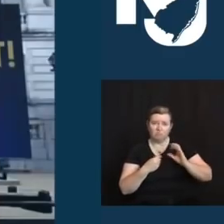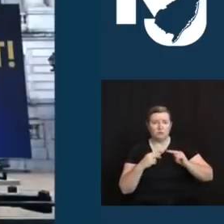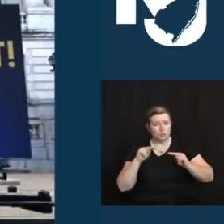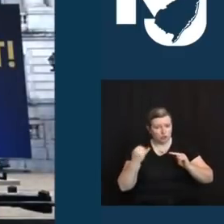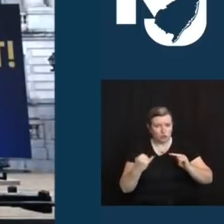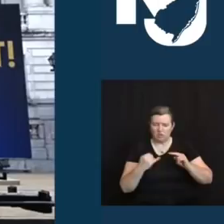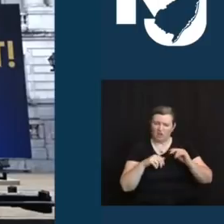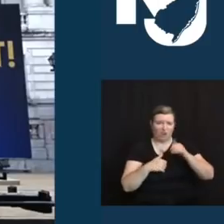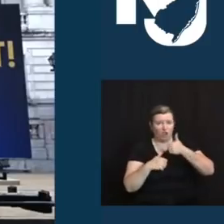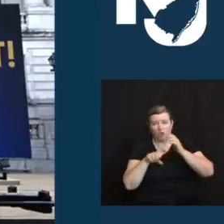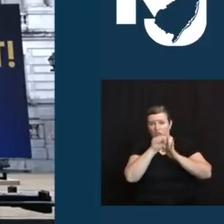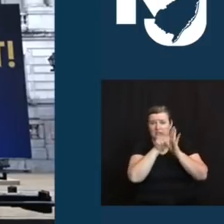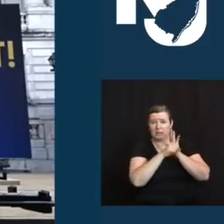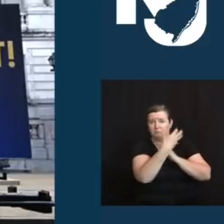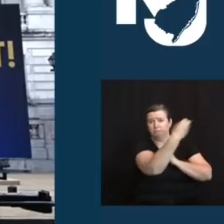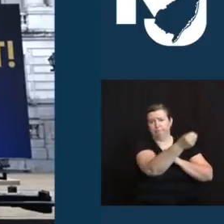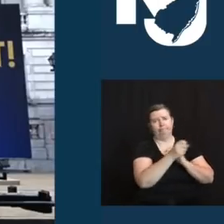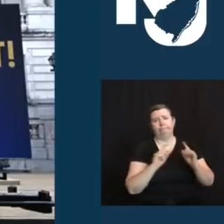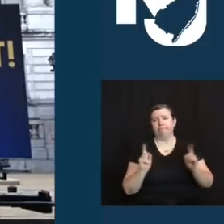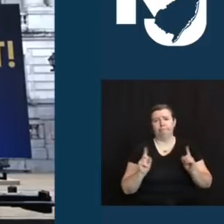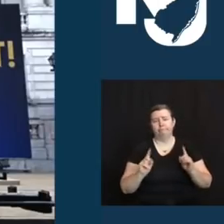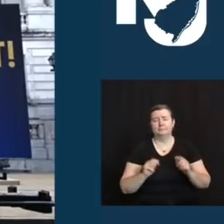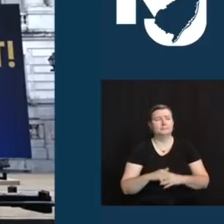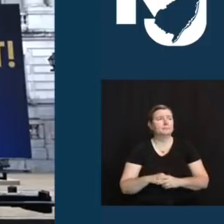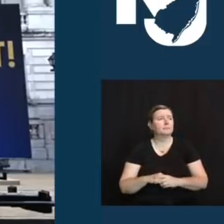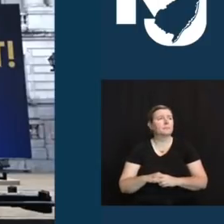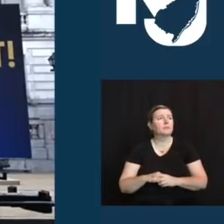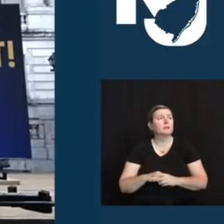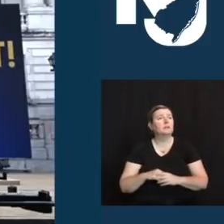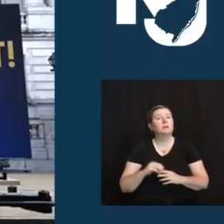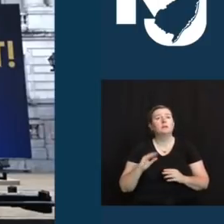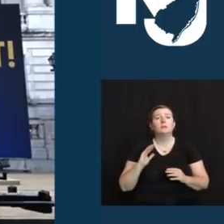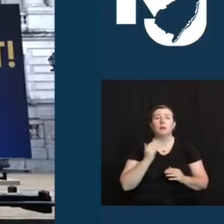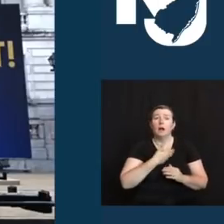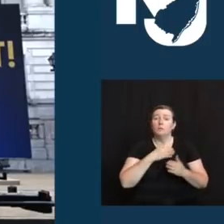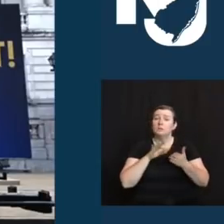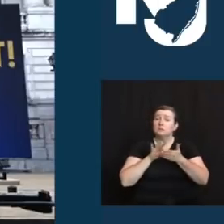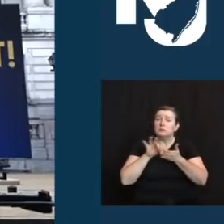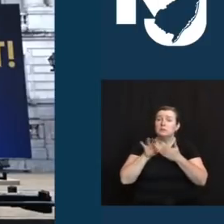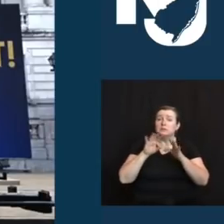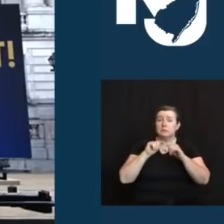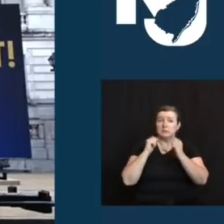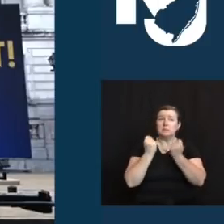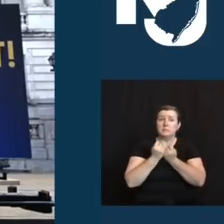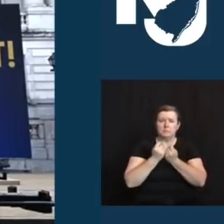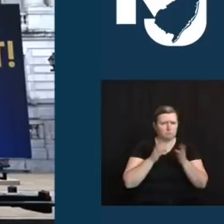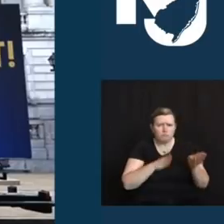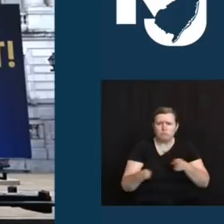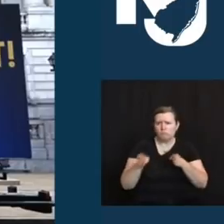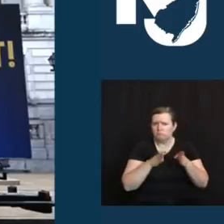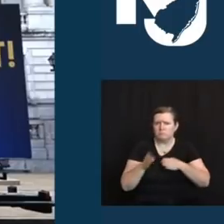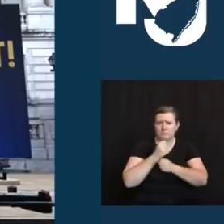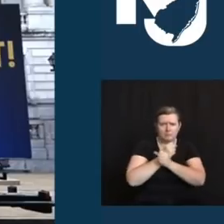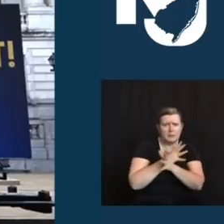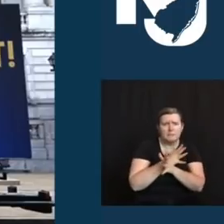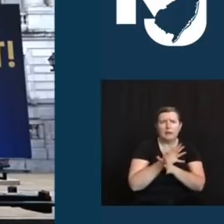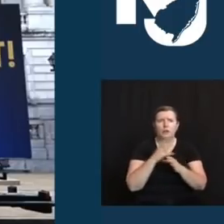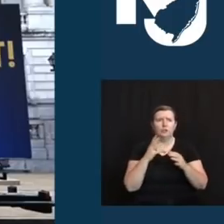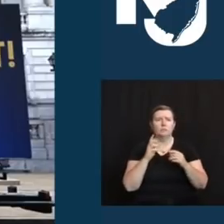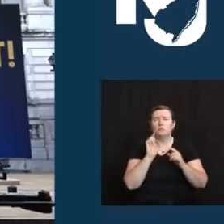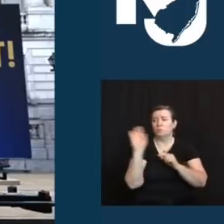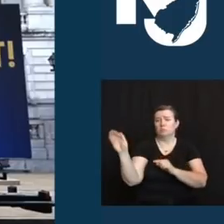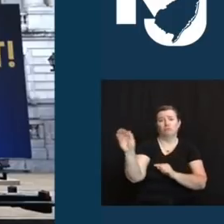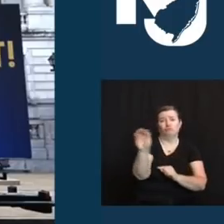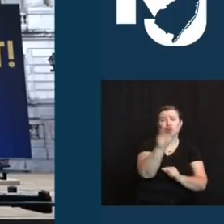weeks, our census team at the Department of State has been ramping up its community-based information efforts, urging those residents who have yet